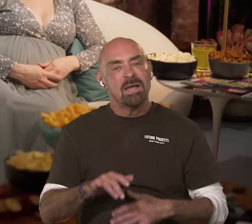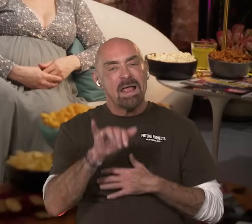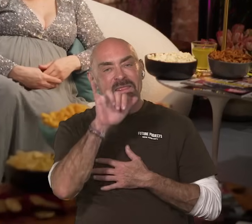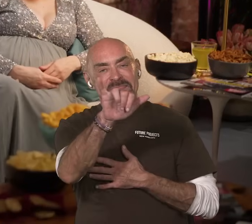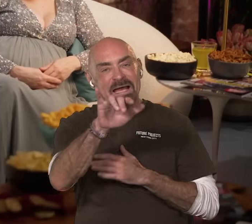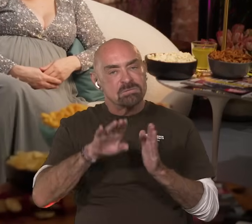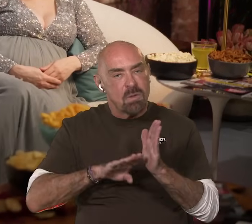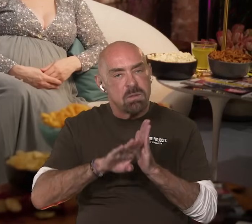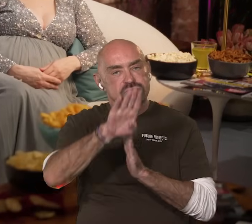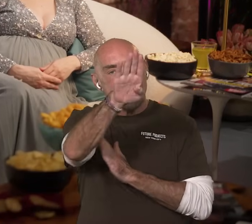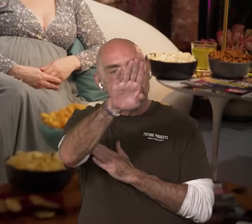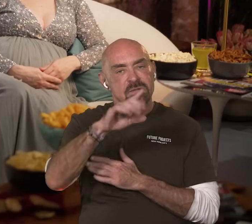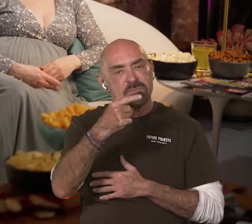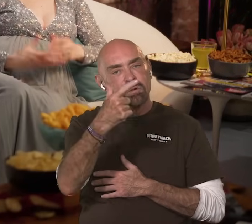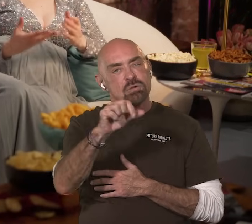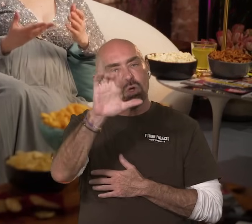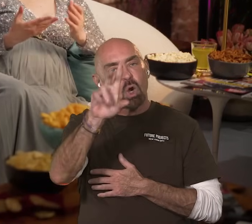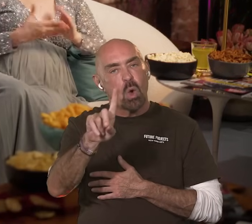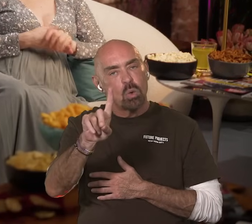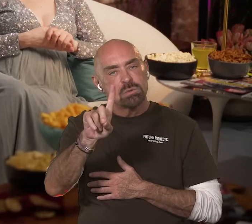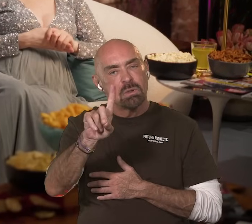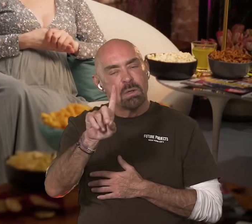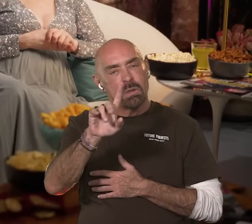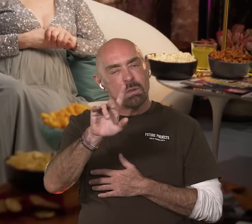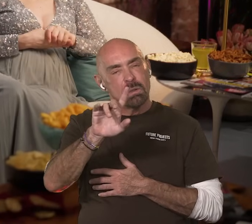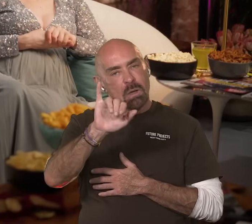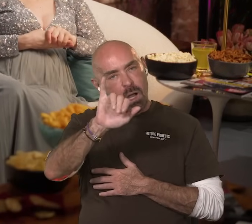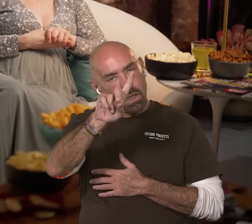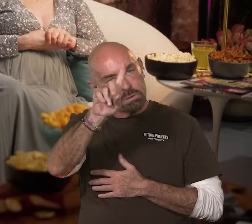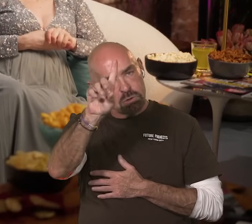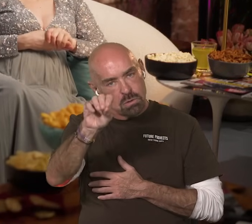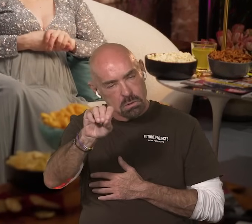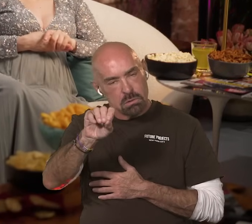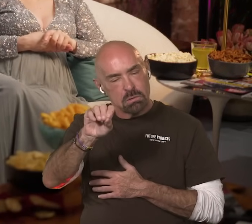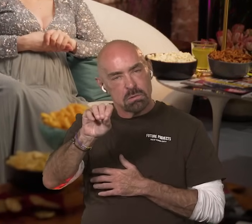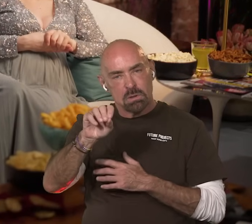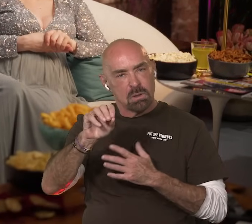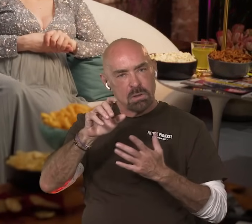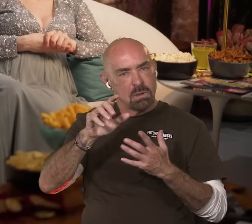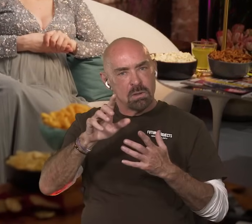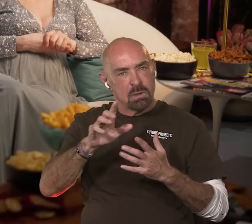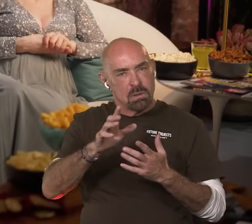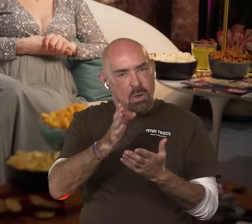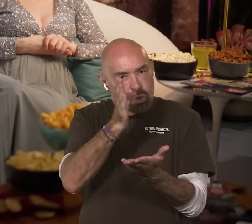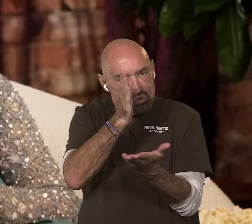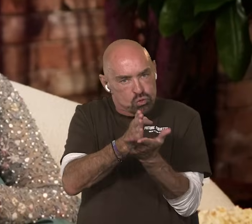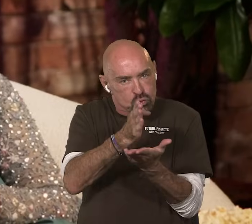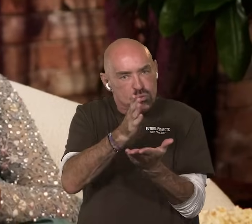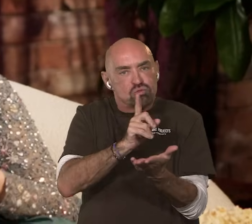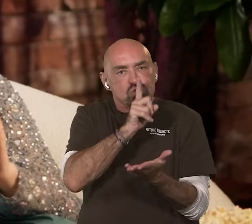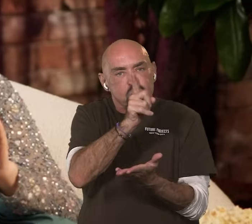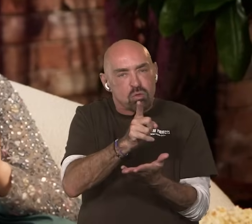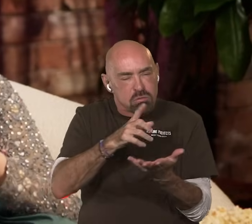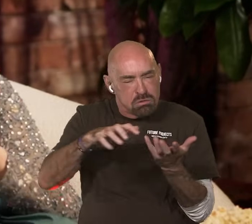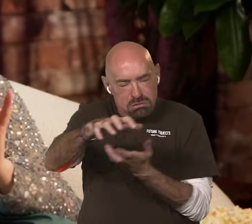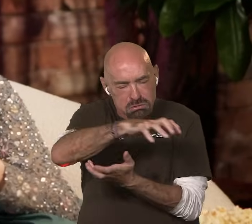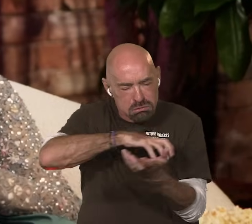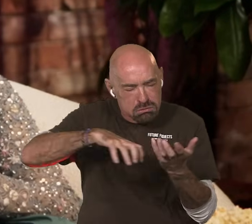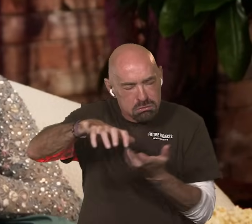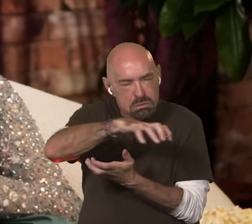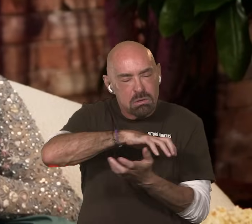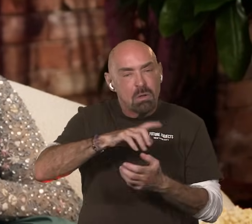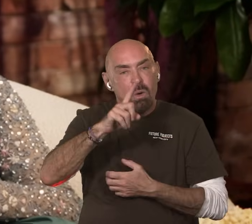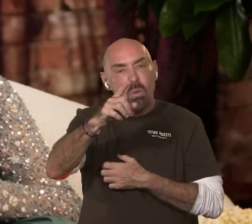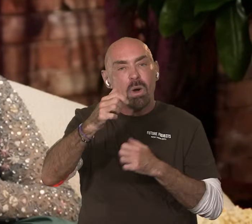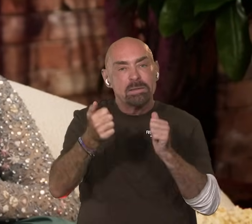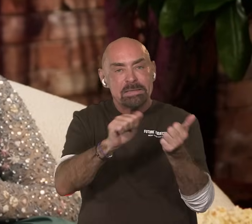That was The Rise of the Golden Idol, once again inviting you to unravel the truth being a tangled mystery. Now, take a look